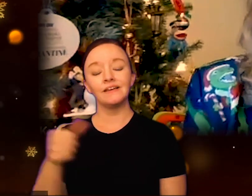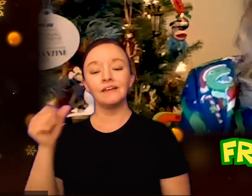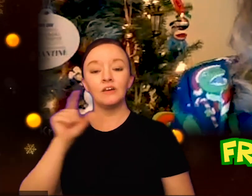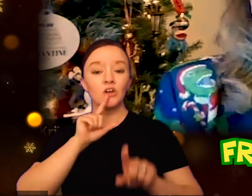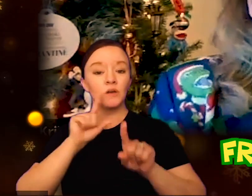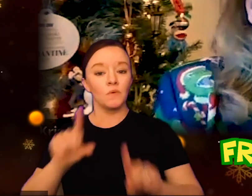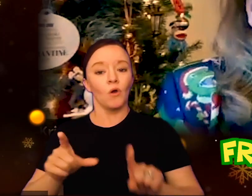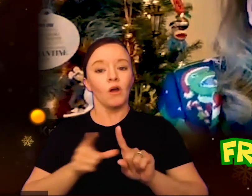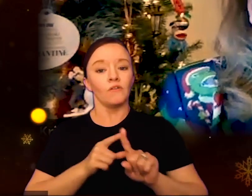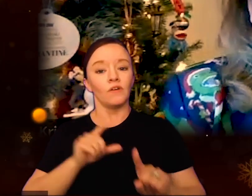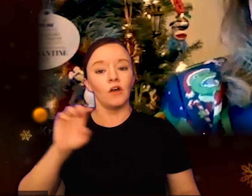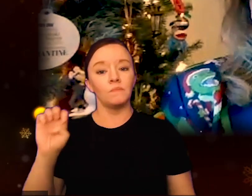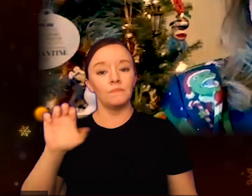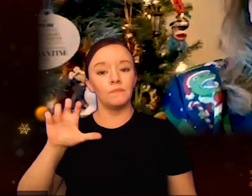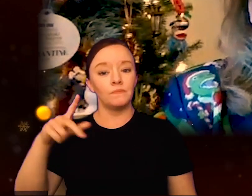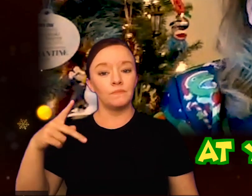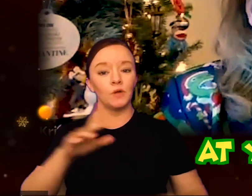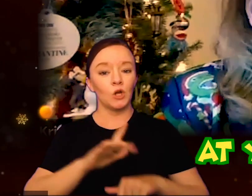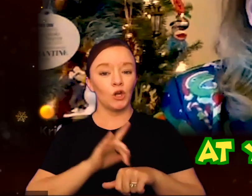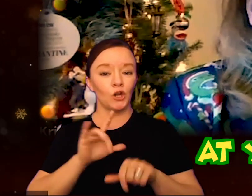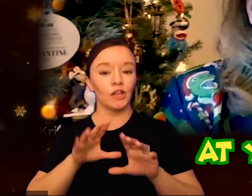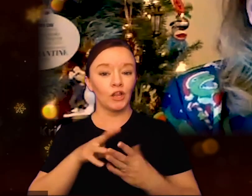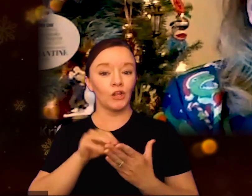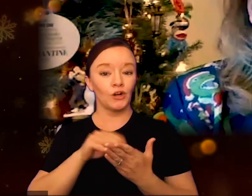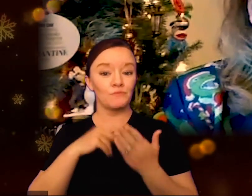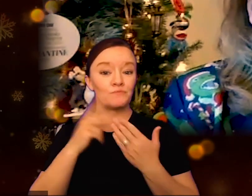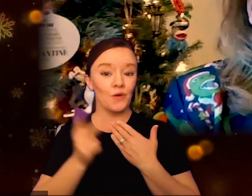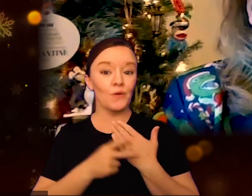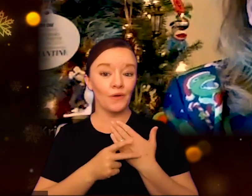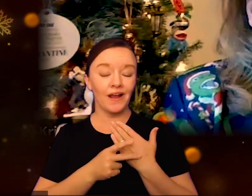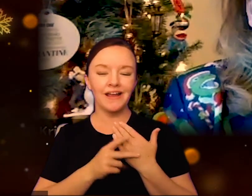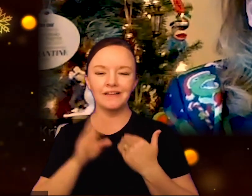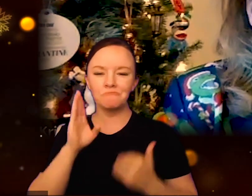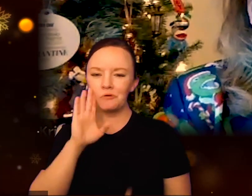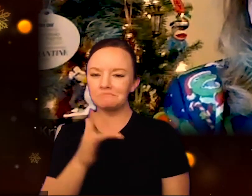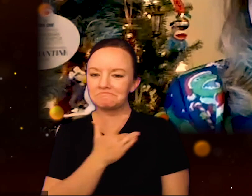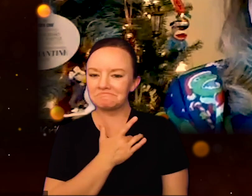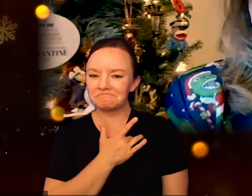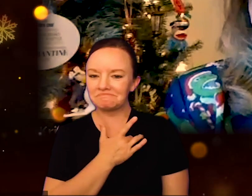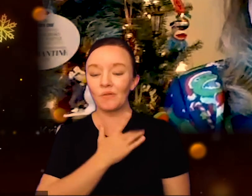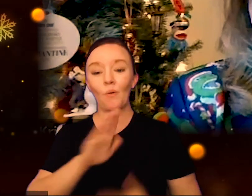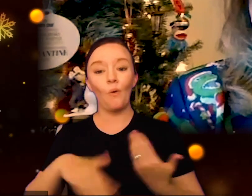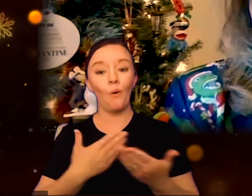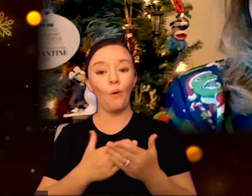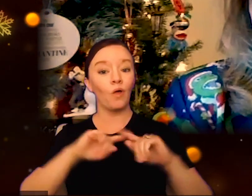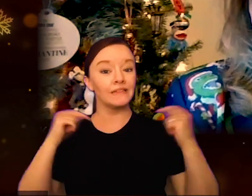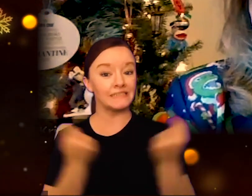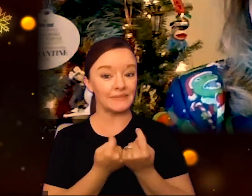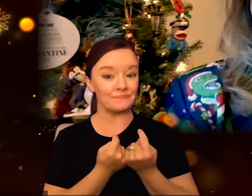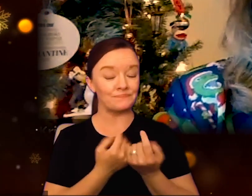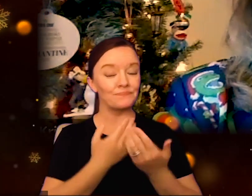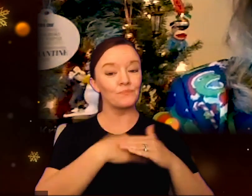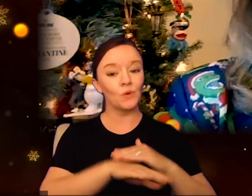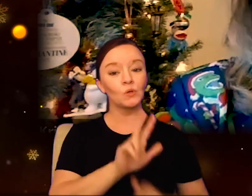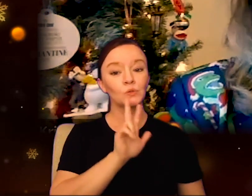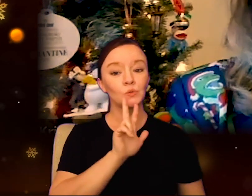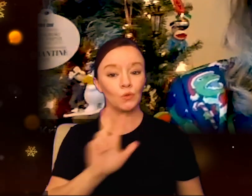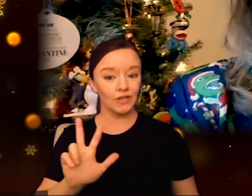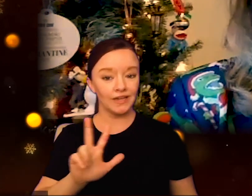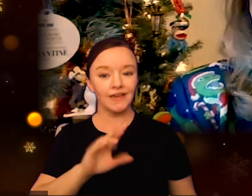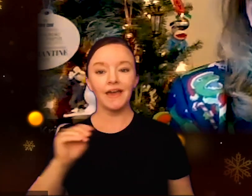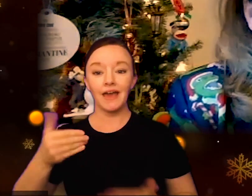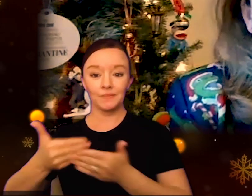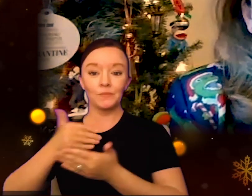Here's a report from Early Learning that will tug at your heart as well. The entire Early Learning team, birth to